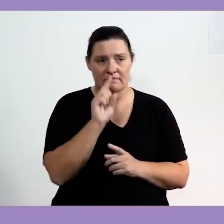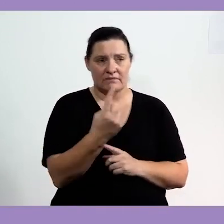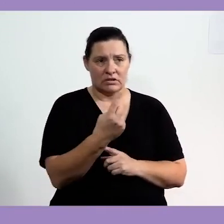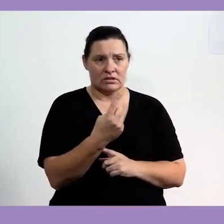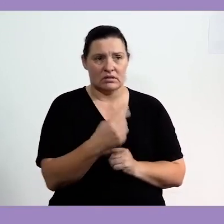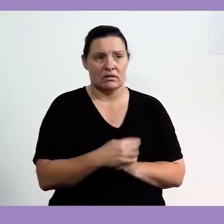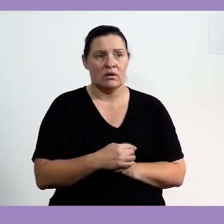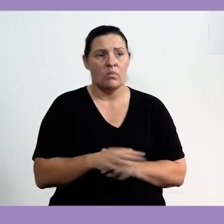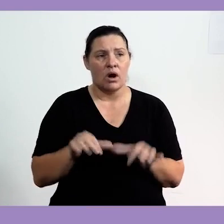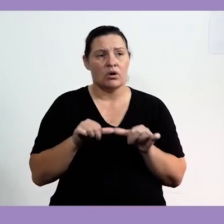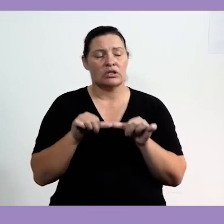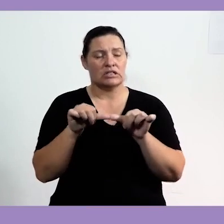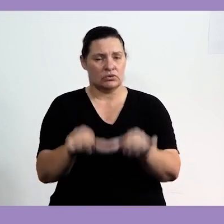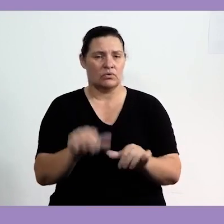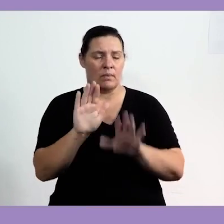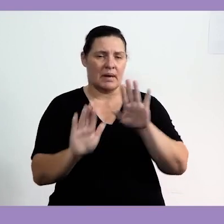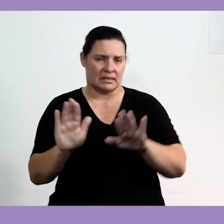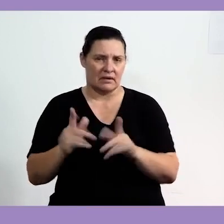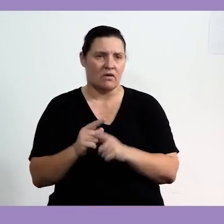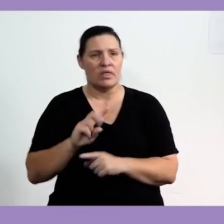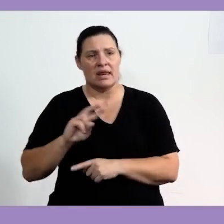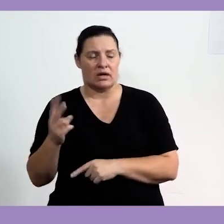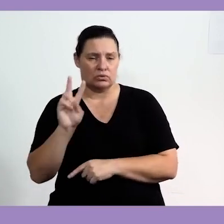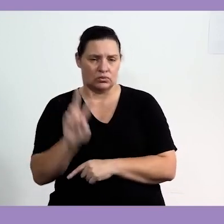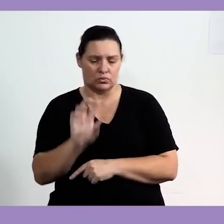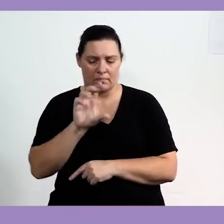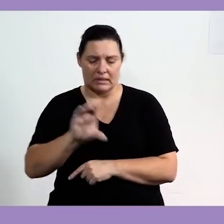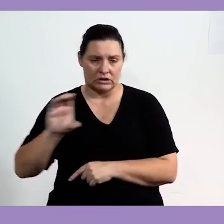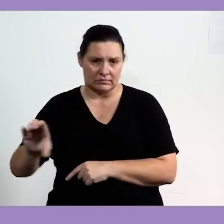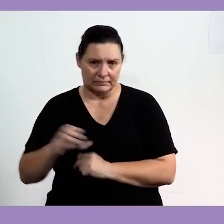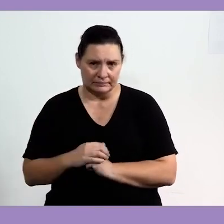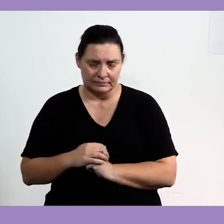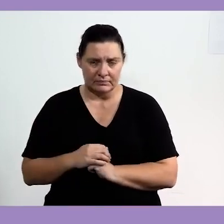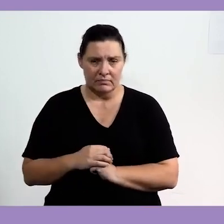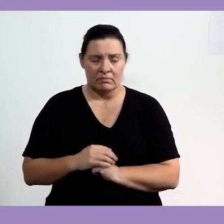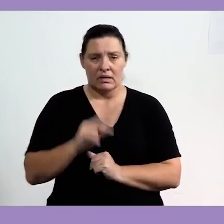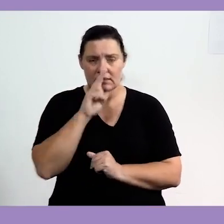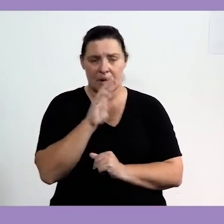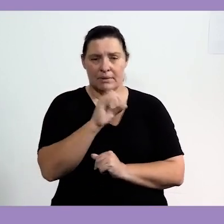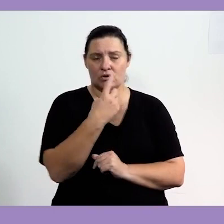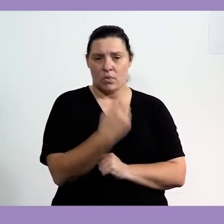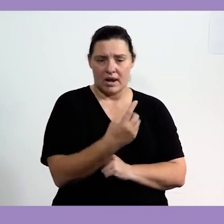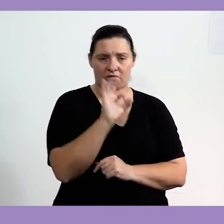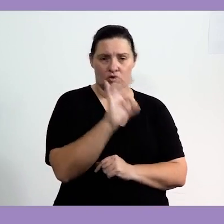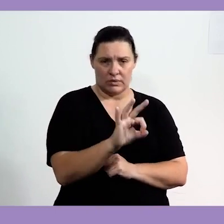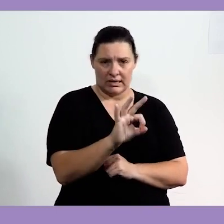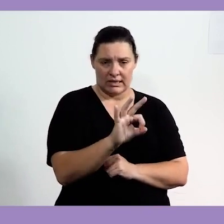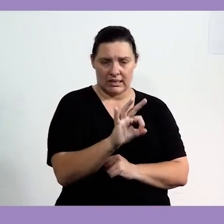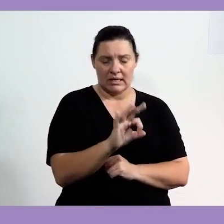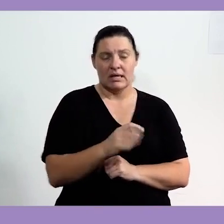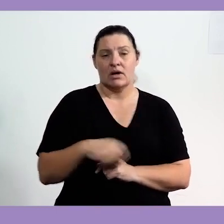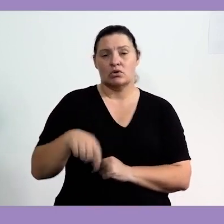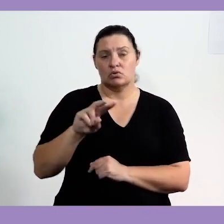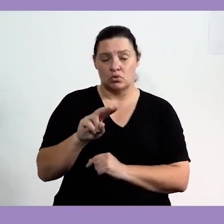The first thing that we are going to do is to continue the pattern for the next two pictures. So we can see that picture number 1 has